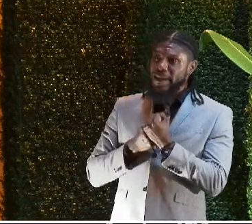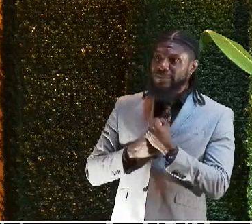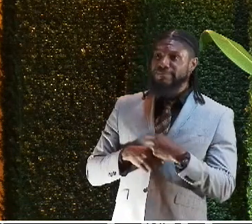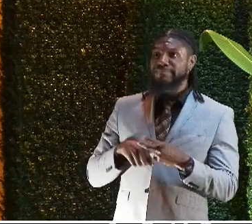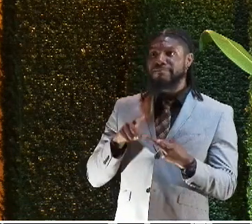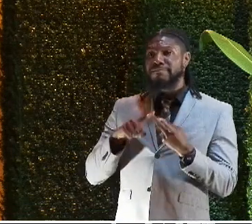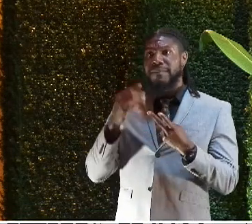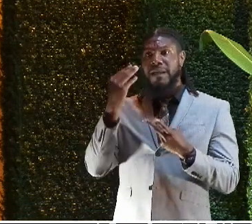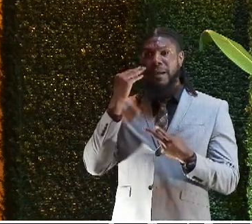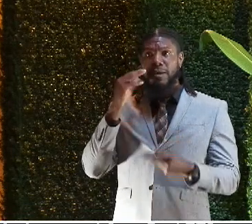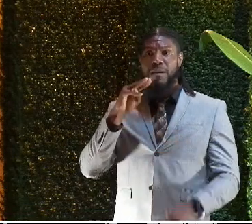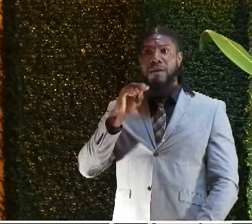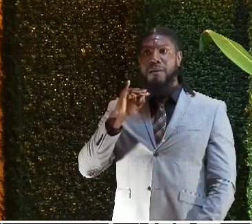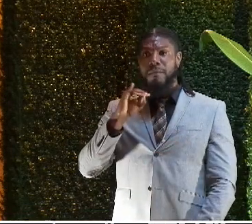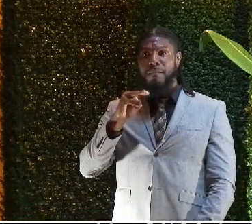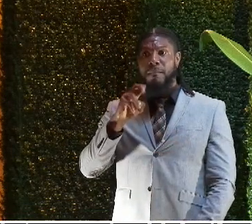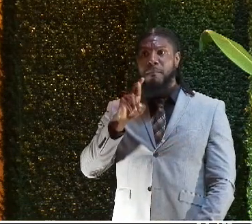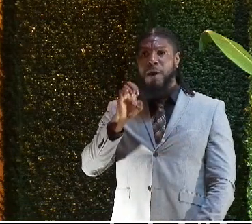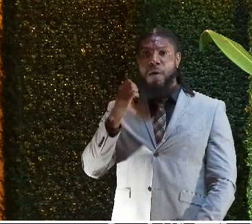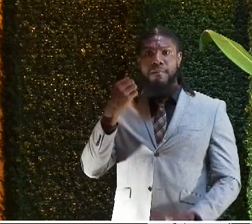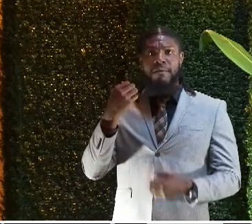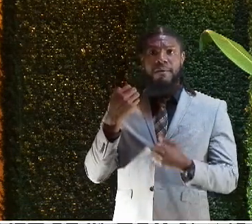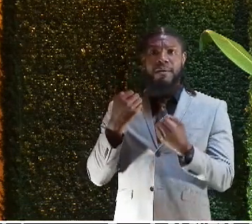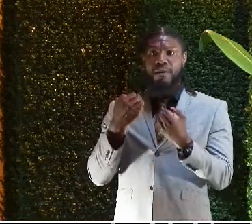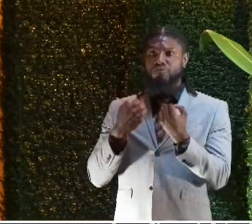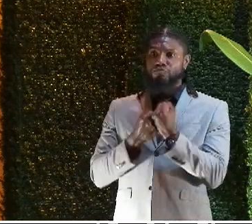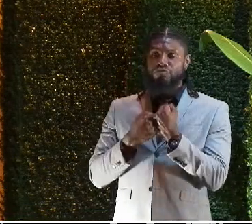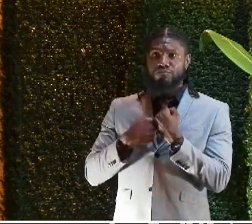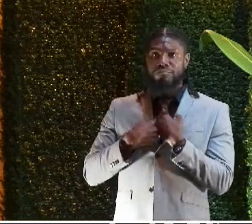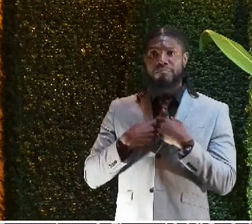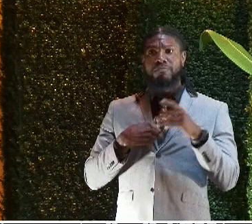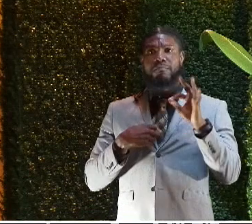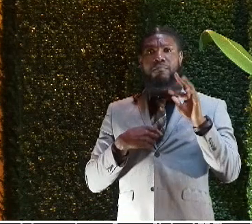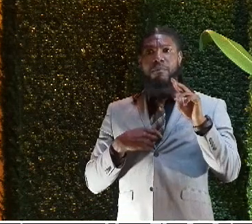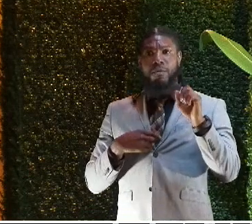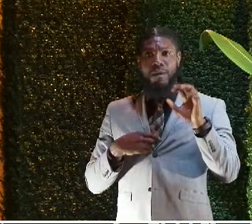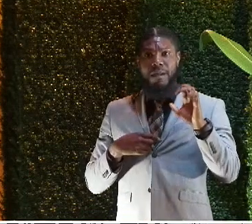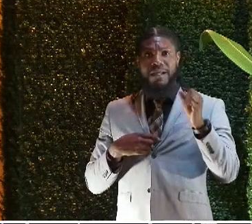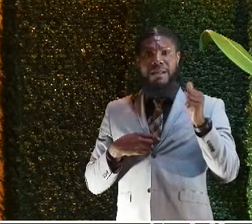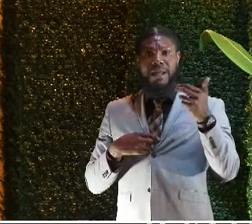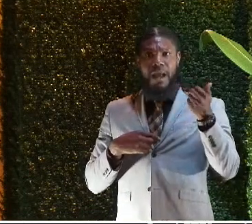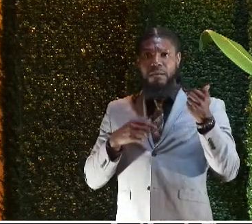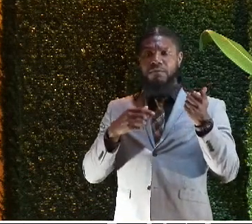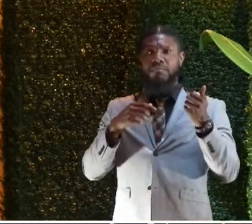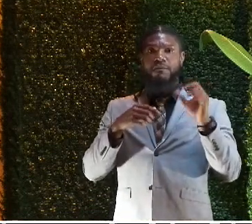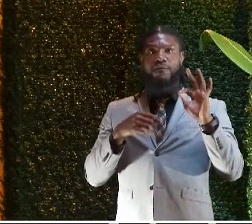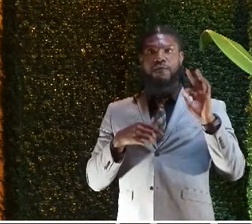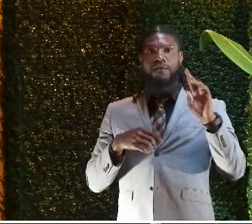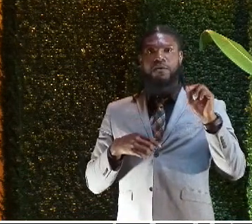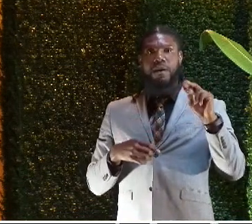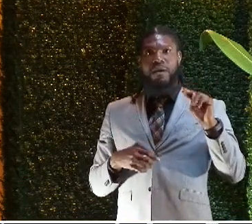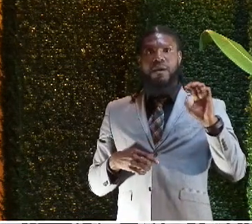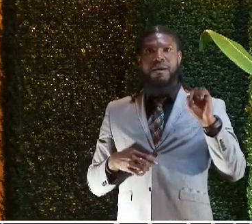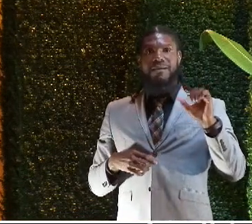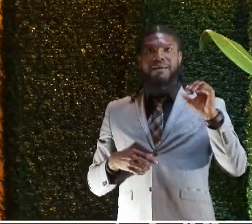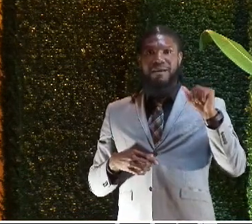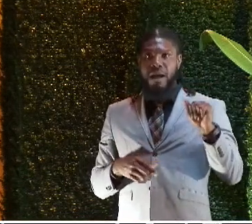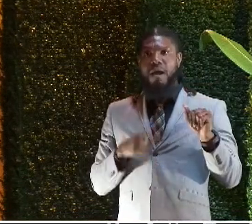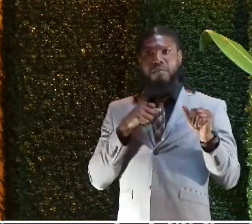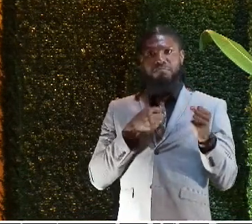I know Raquel Willis got my back. I know Francesca got my back. I know Brittany Packner Cunningham got my